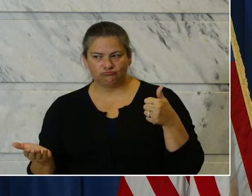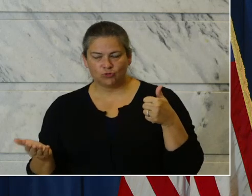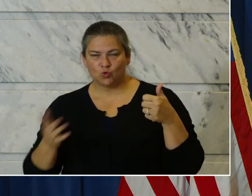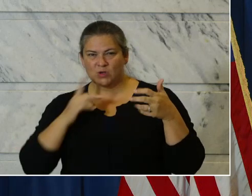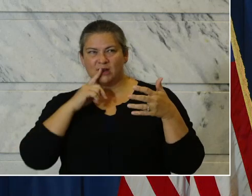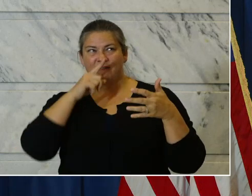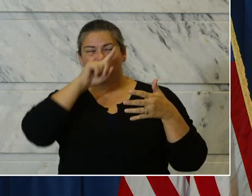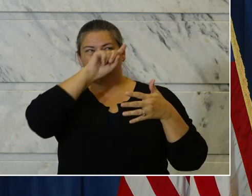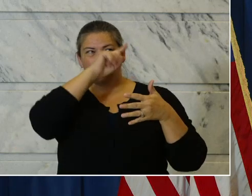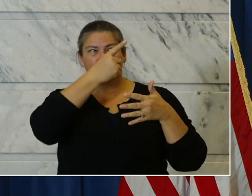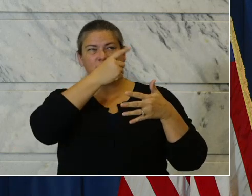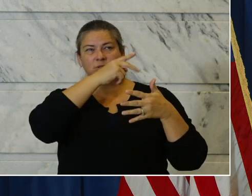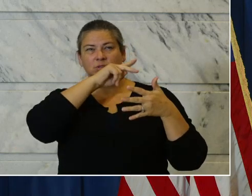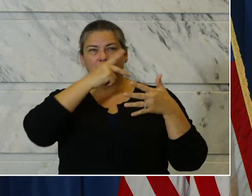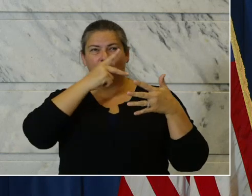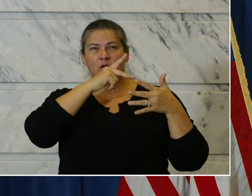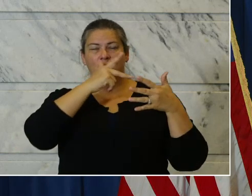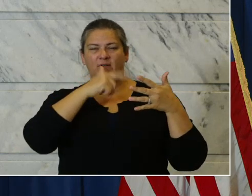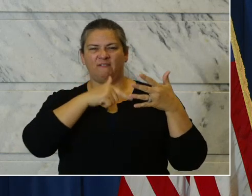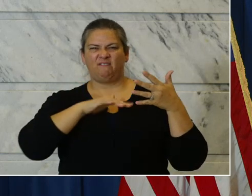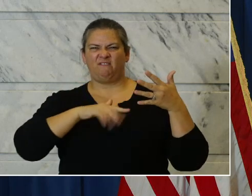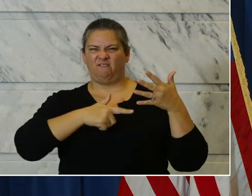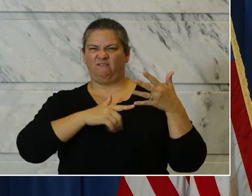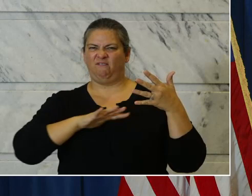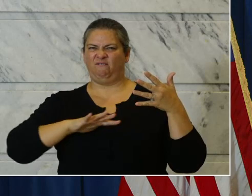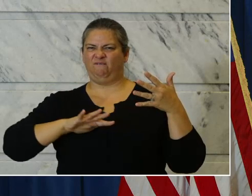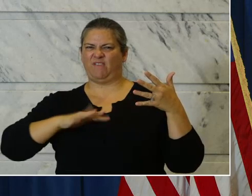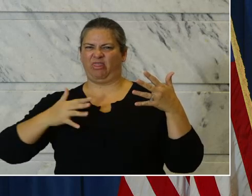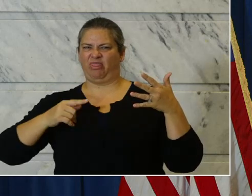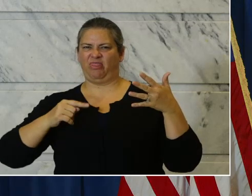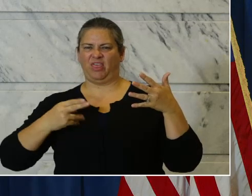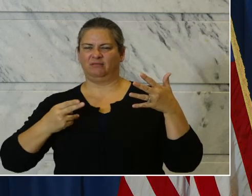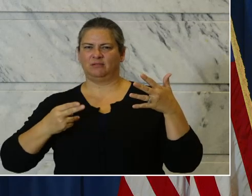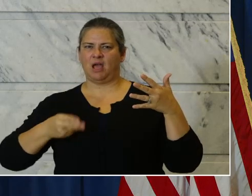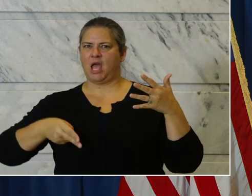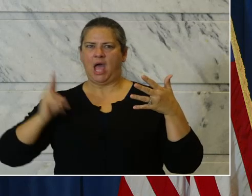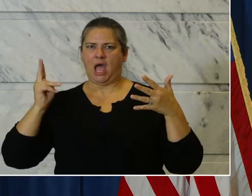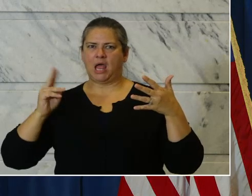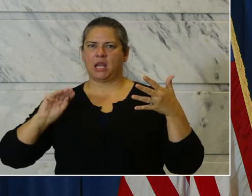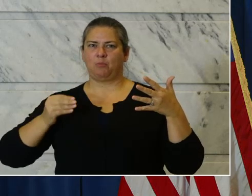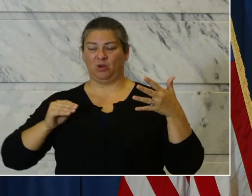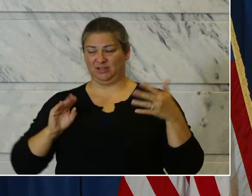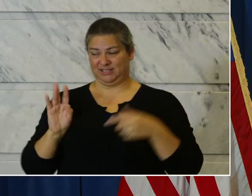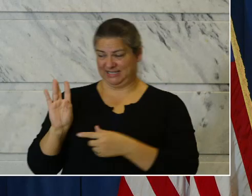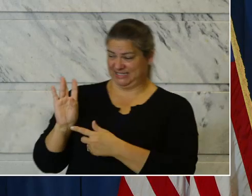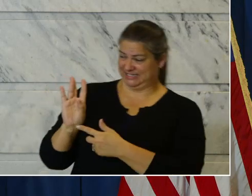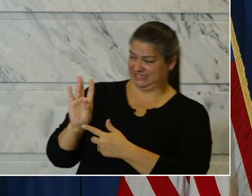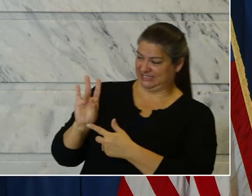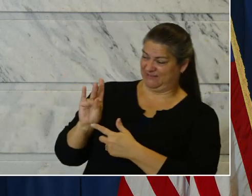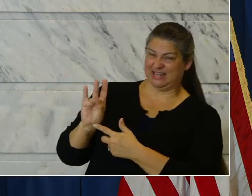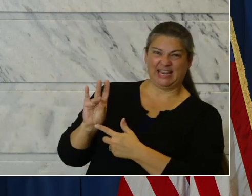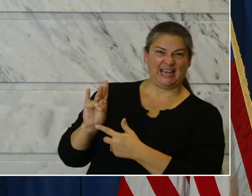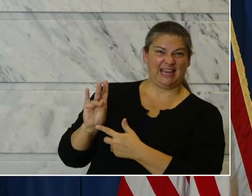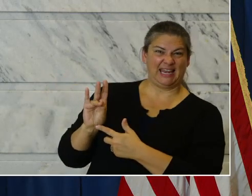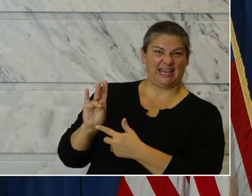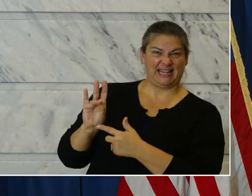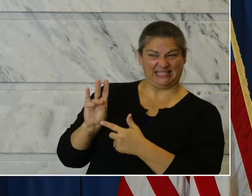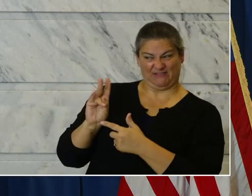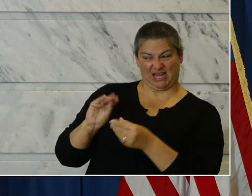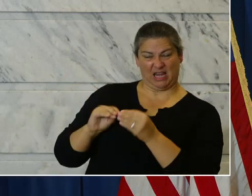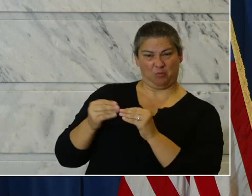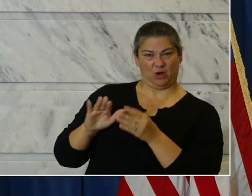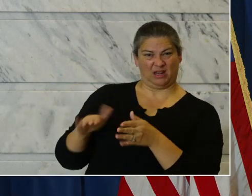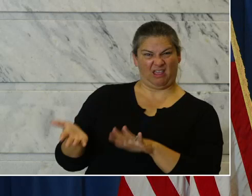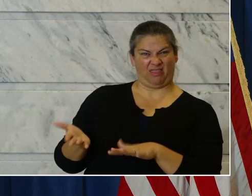fifth highest day. That's pretty sad when 17 is just the fifth highest